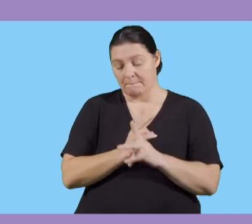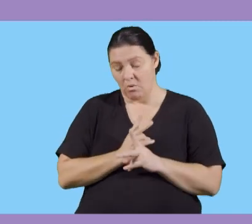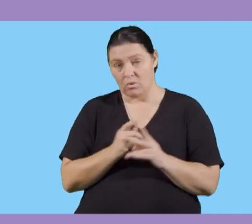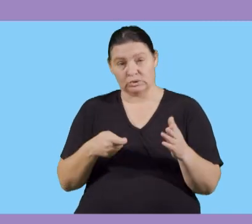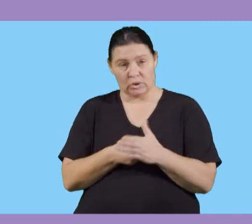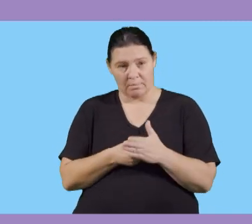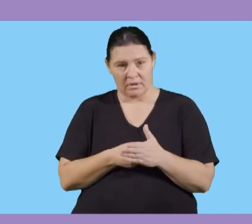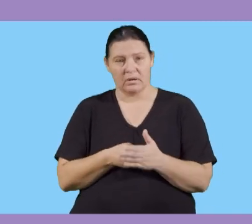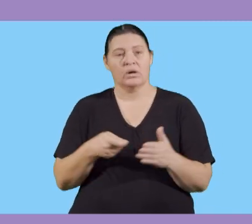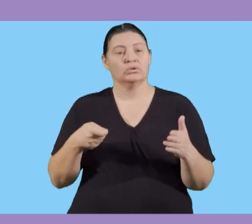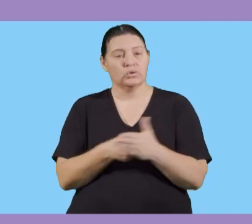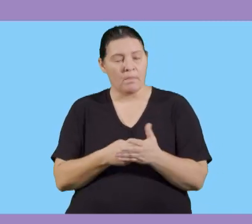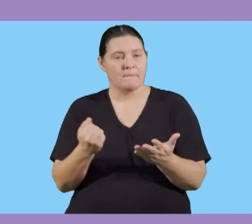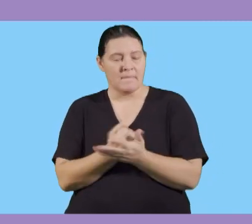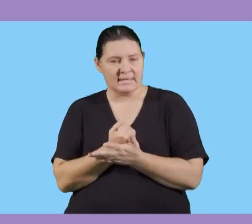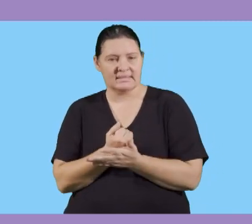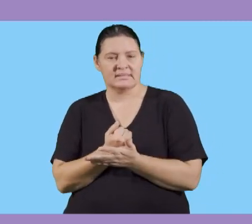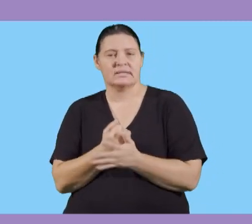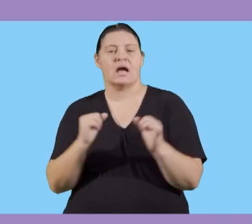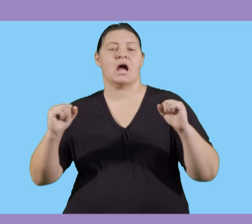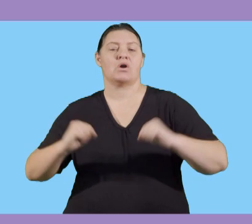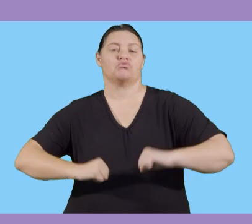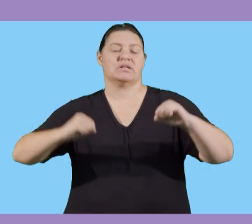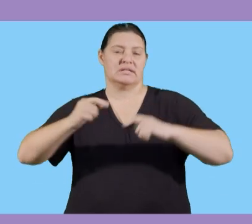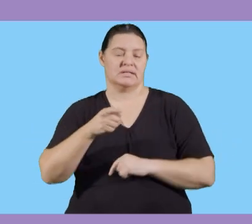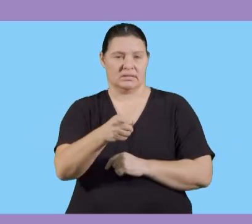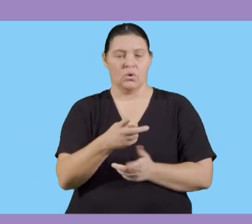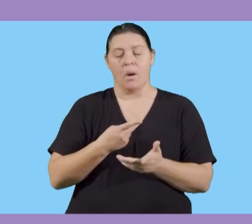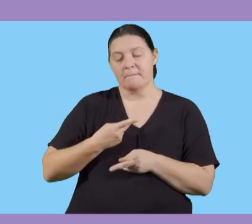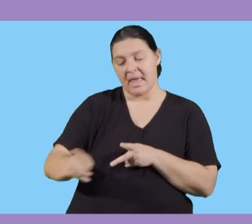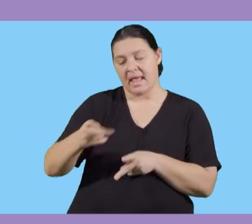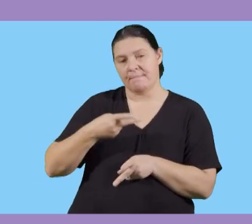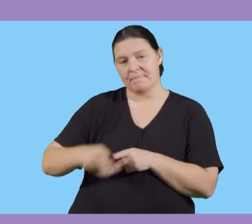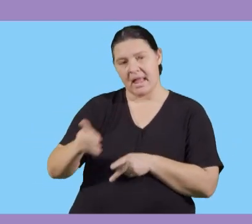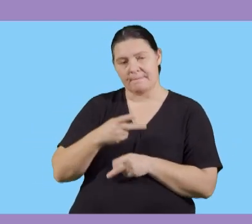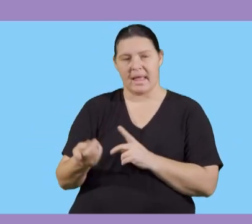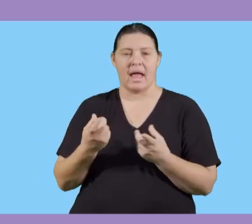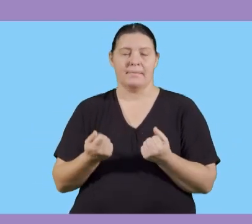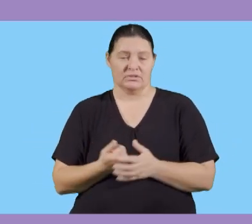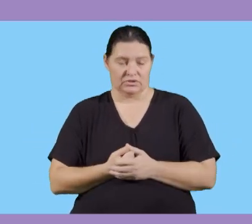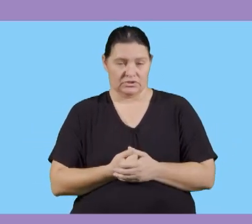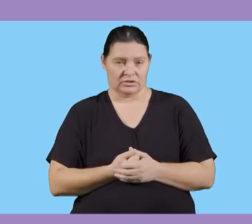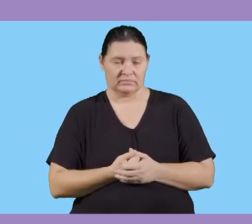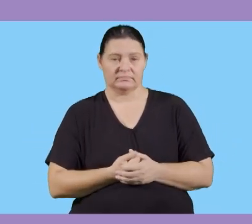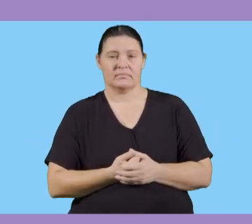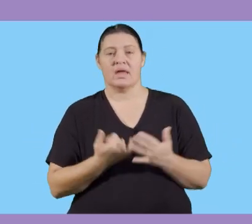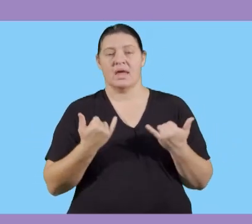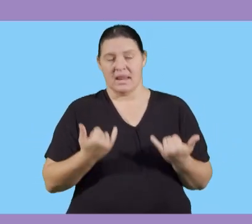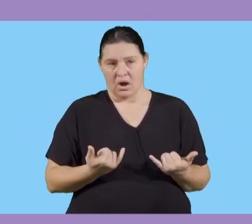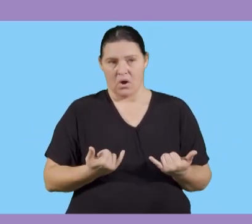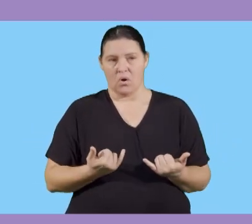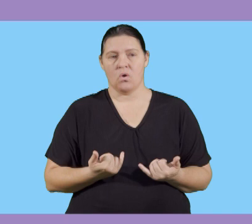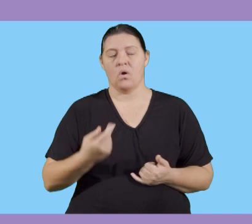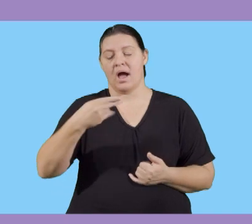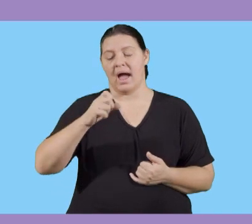shop has to make an agreement for you paying back that money. And that's where we get to hire